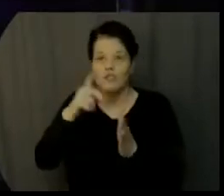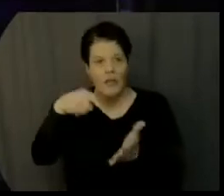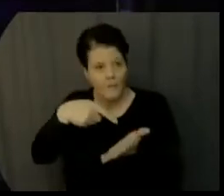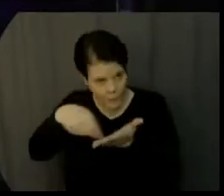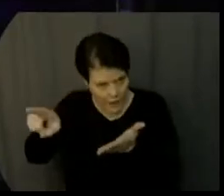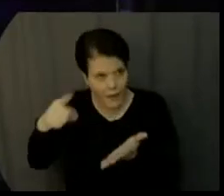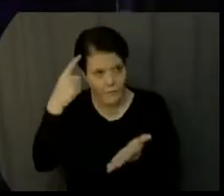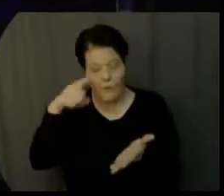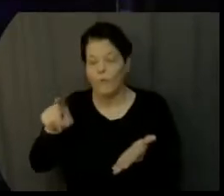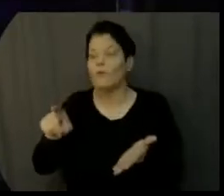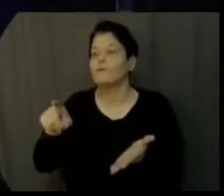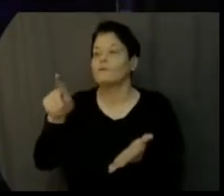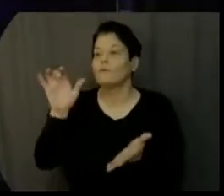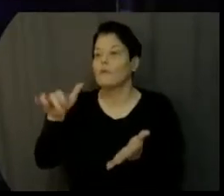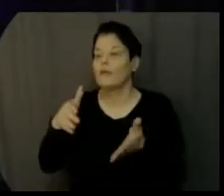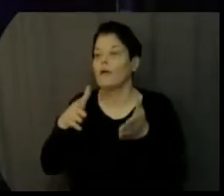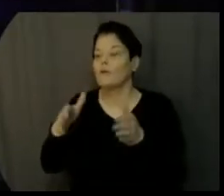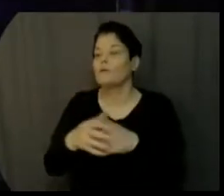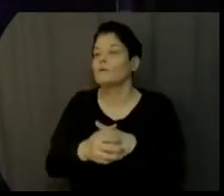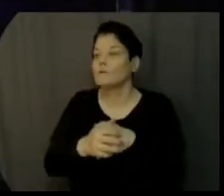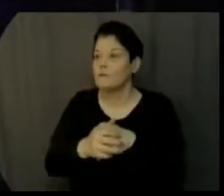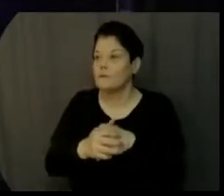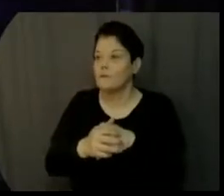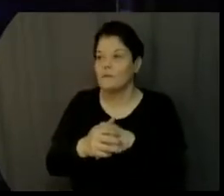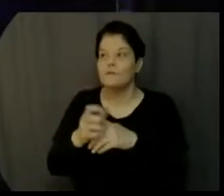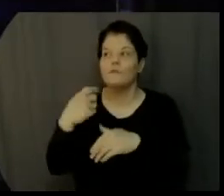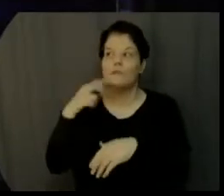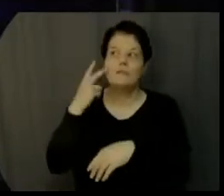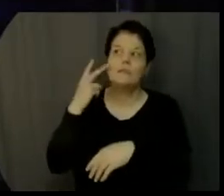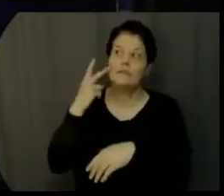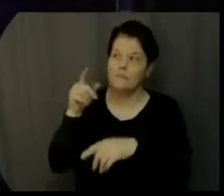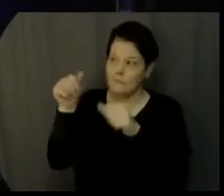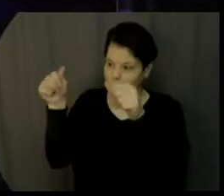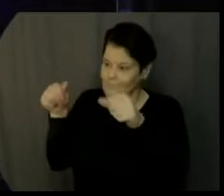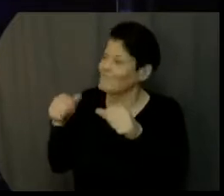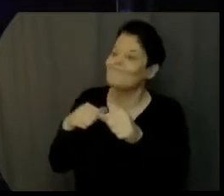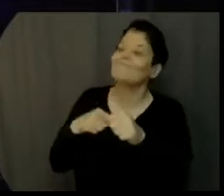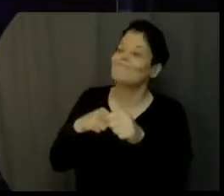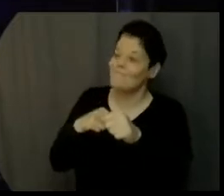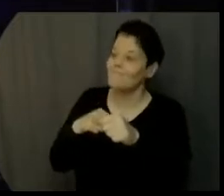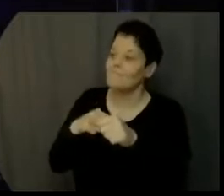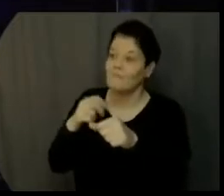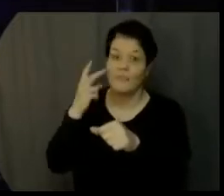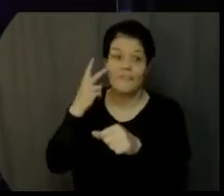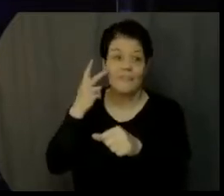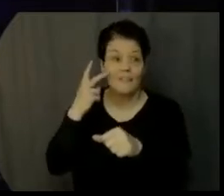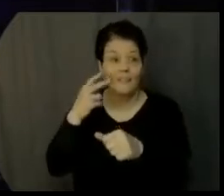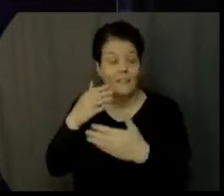so the sign says, next off-ramp, 19 miles.